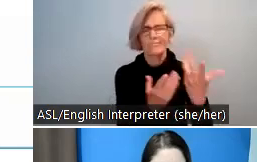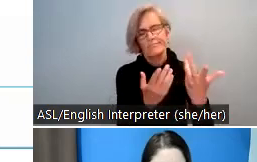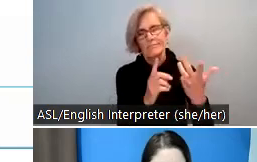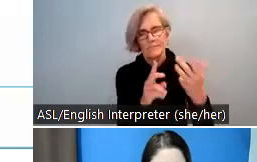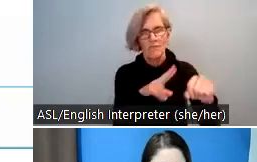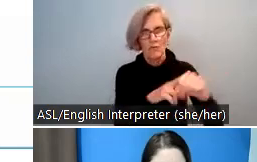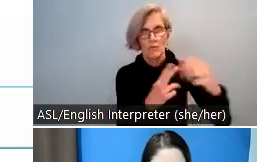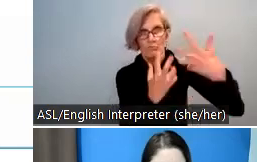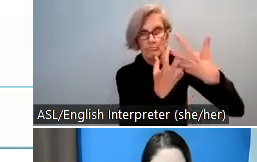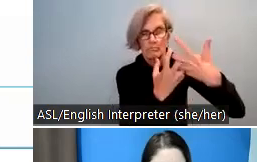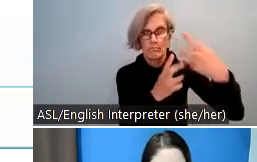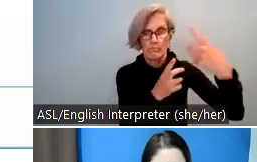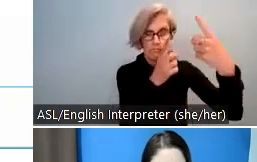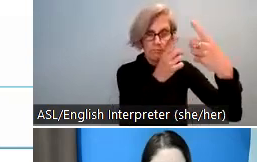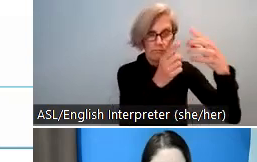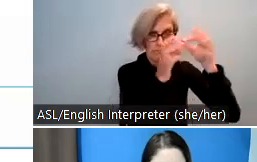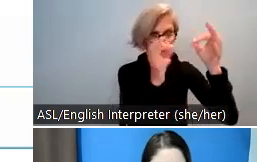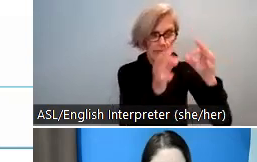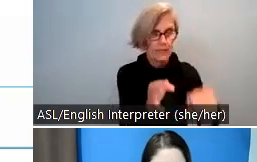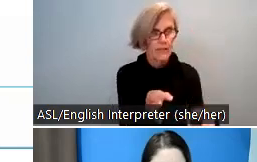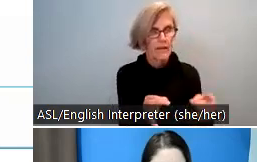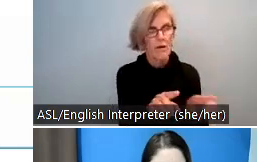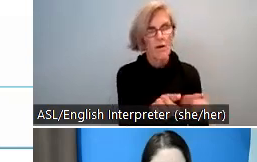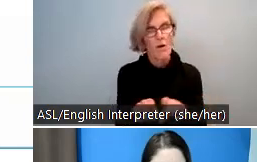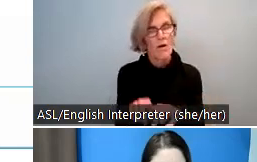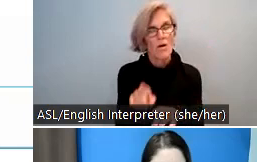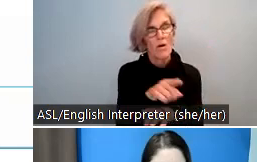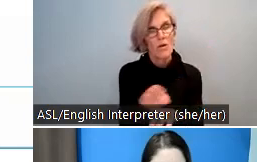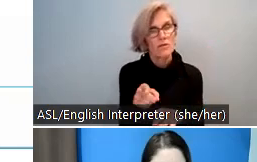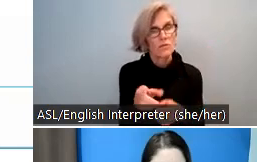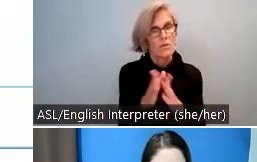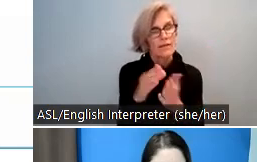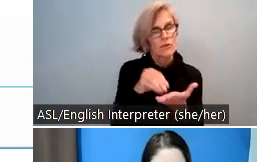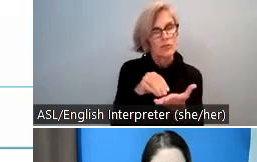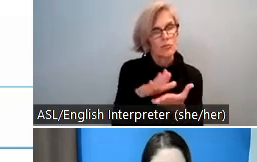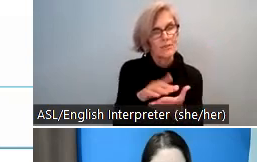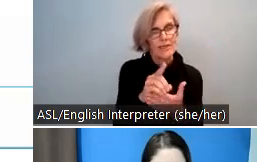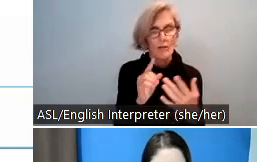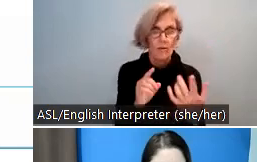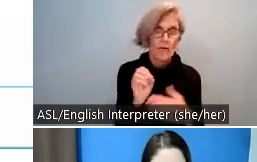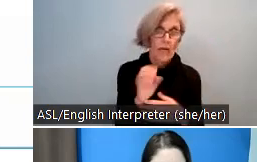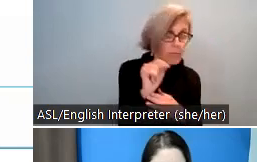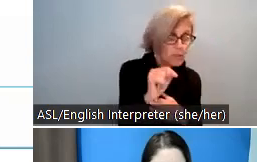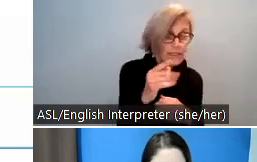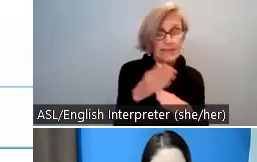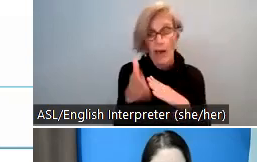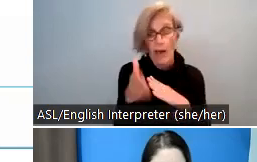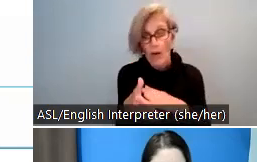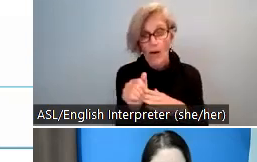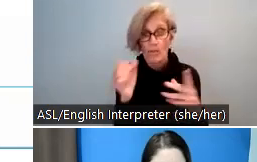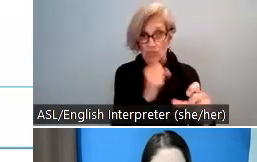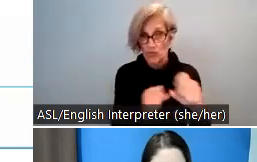You'll also be prompted to identify objects and outcomes and strategies to evaluate the